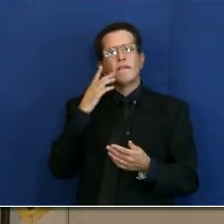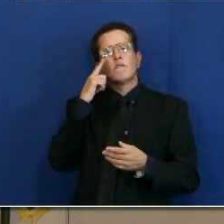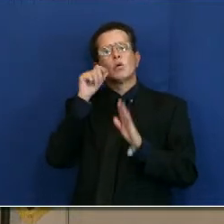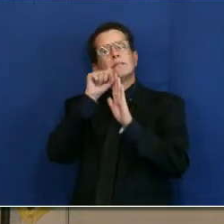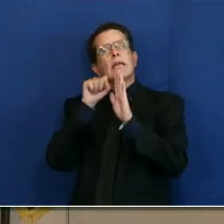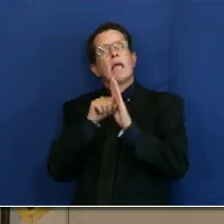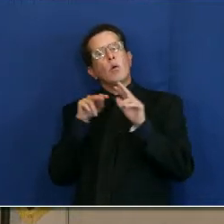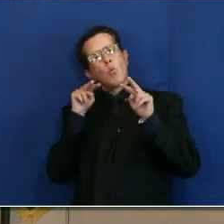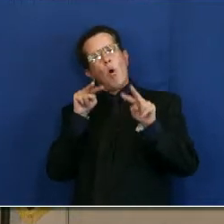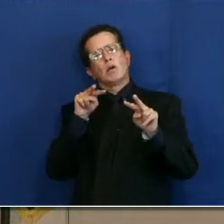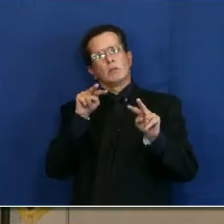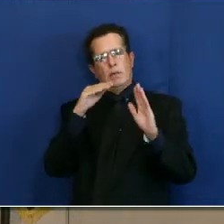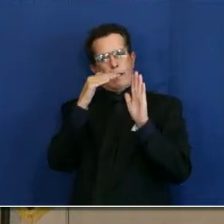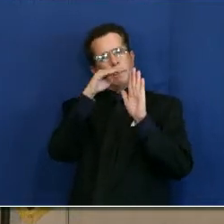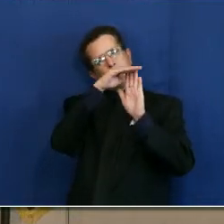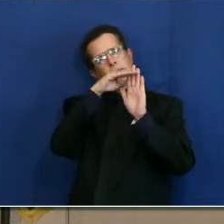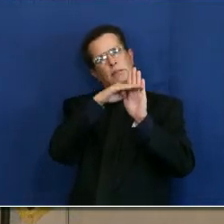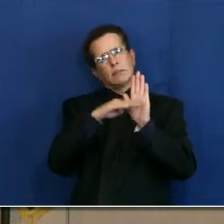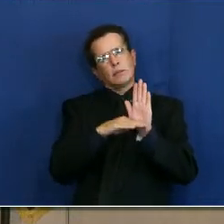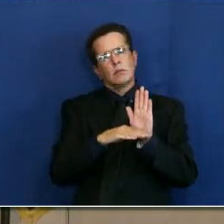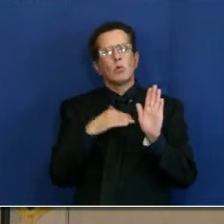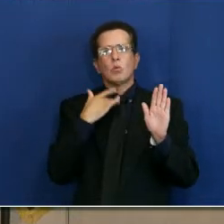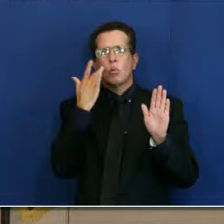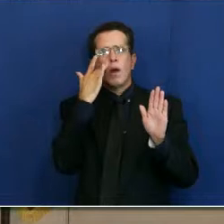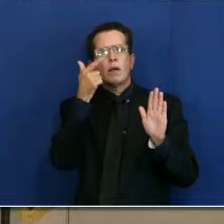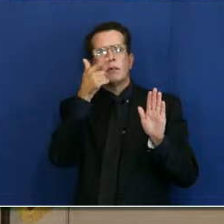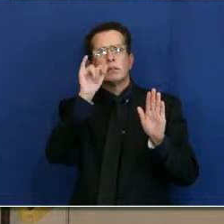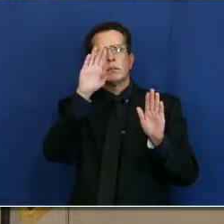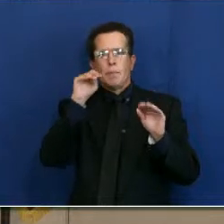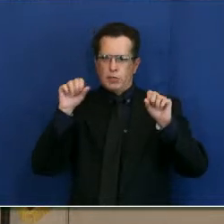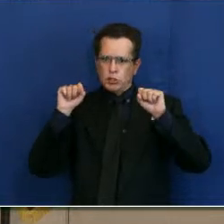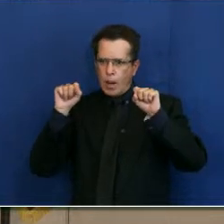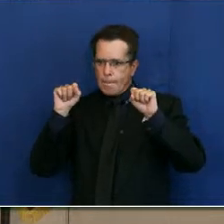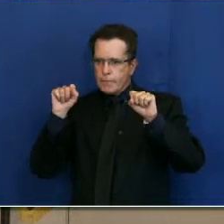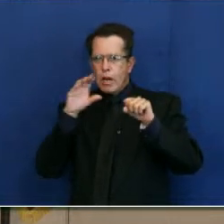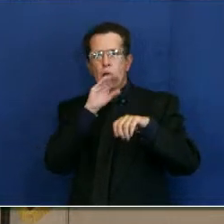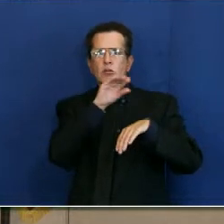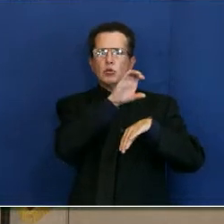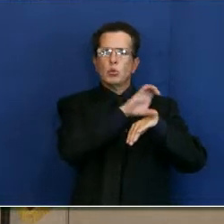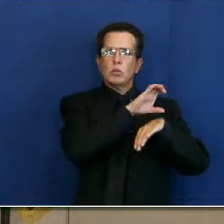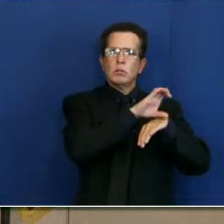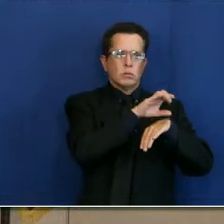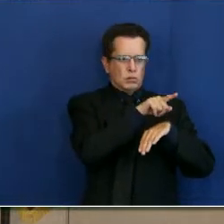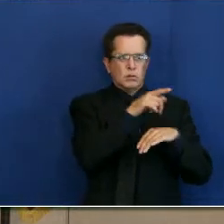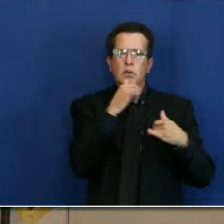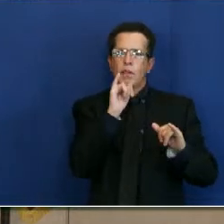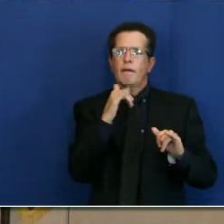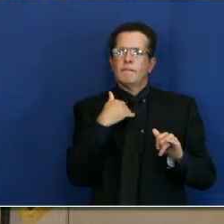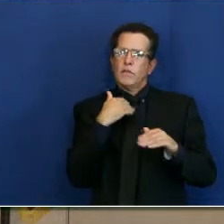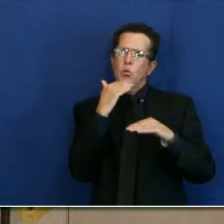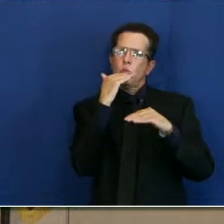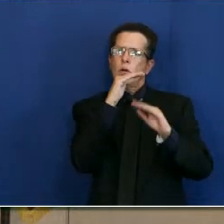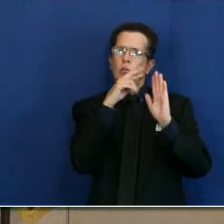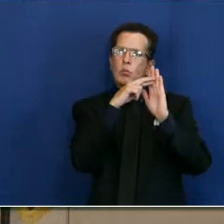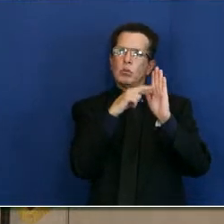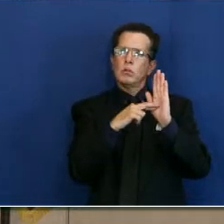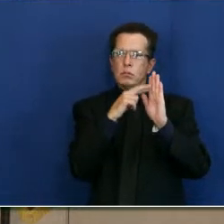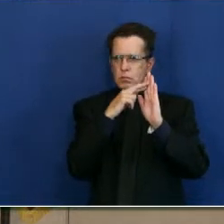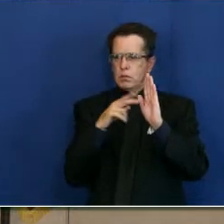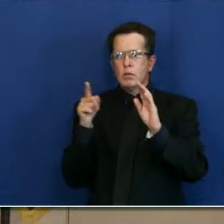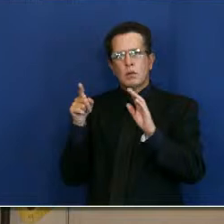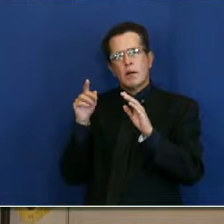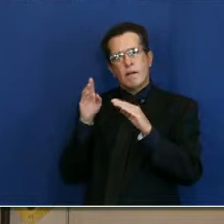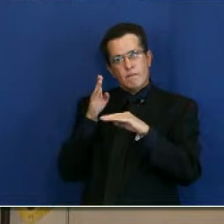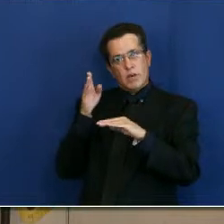list. She wants to know why gyms and places of worship still have restrictions in place after schools come